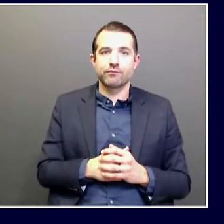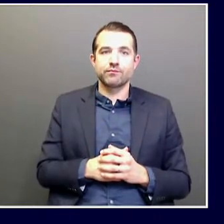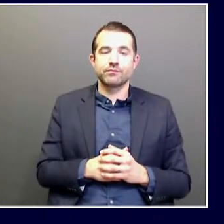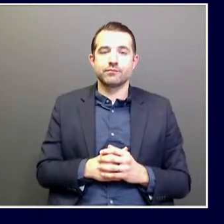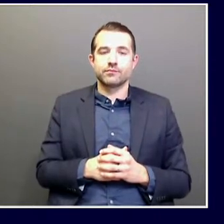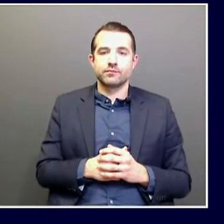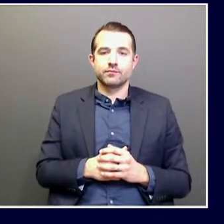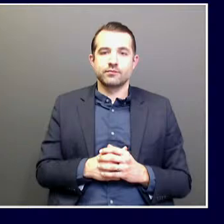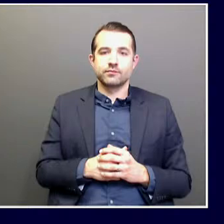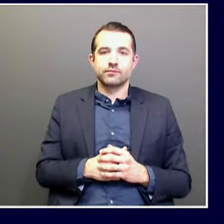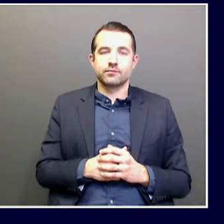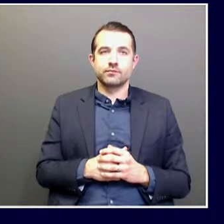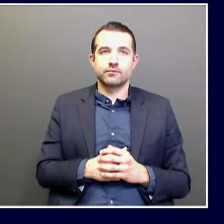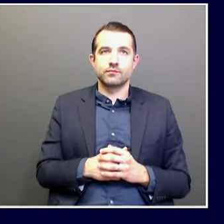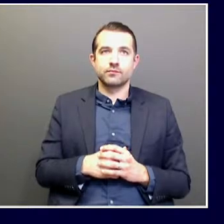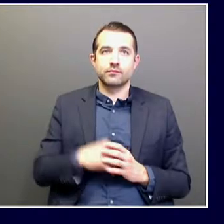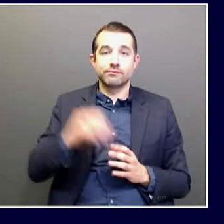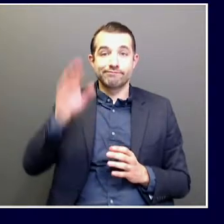Yes, hi.